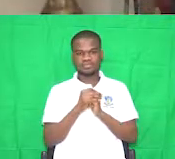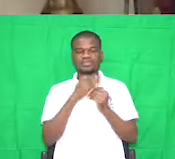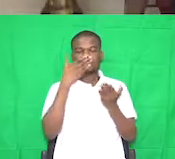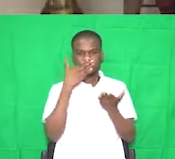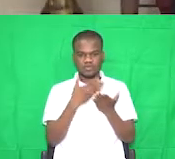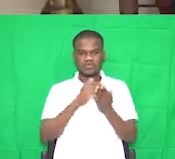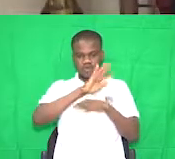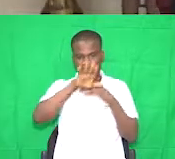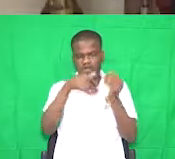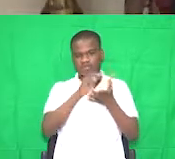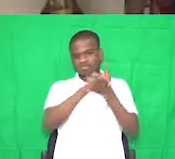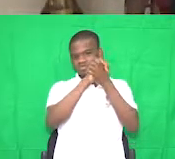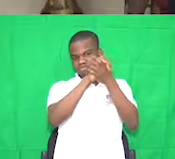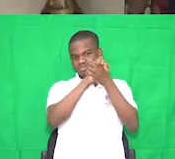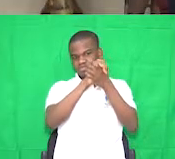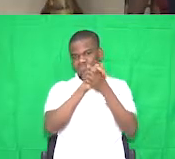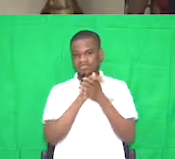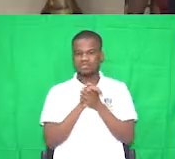Good, sit down.